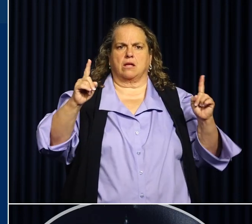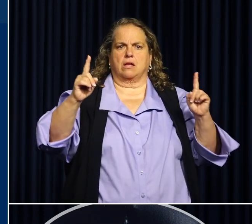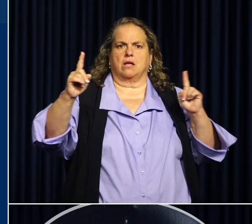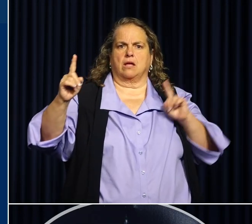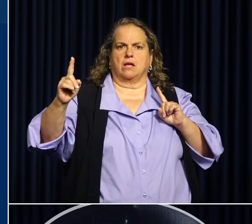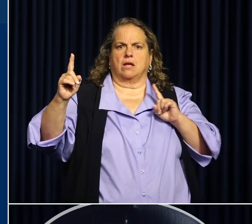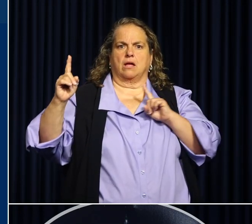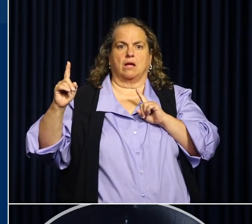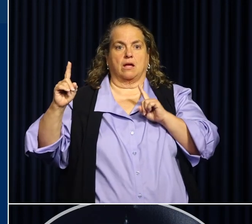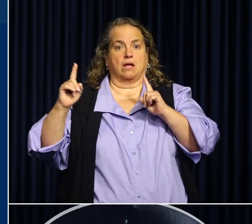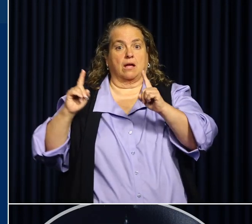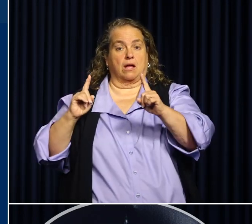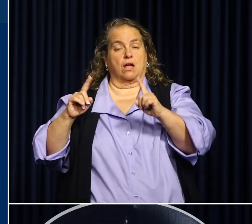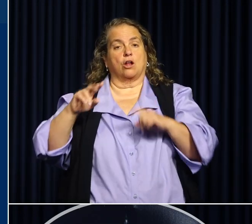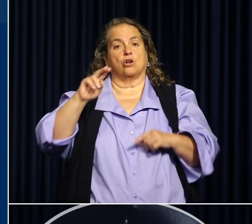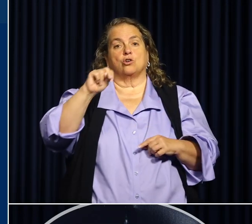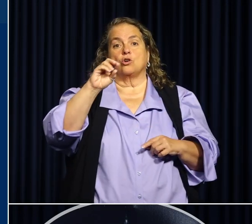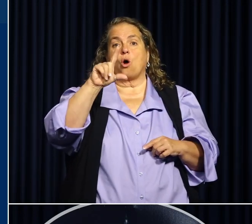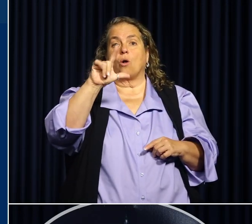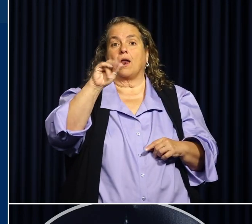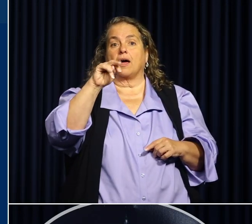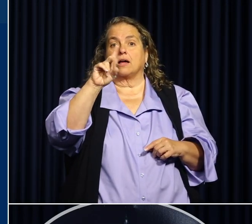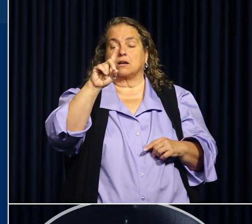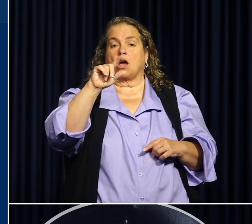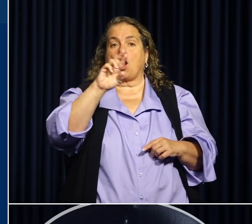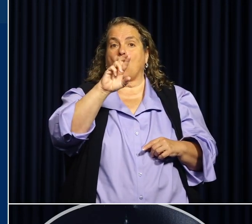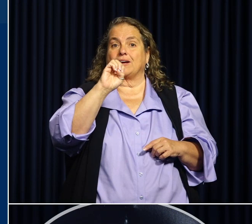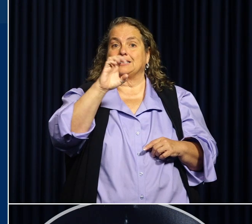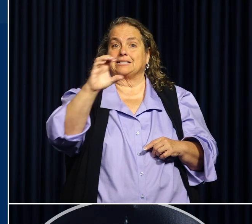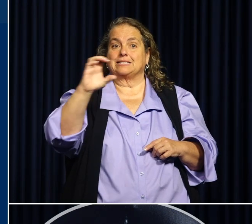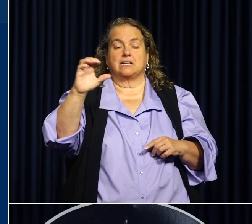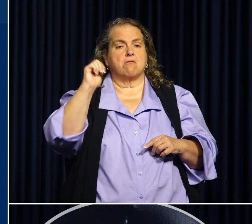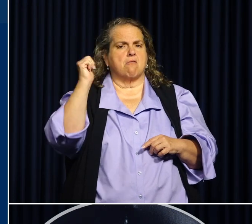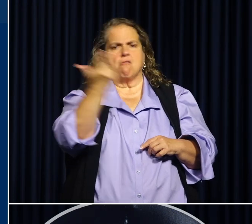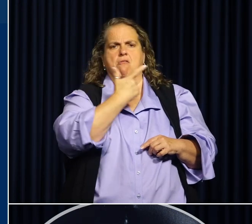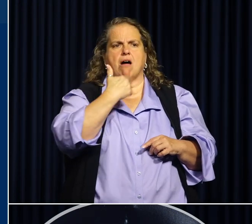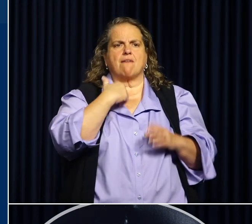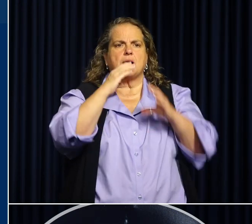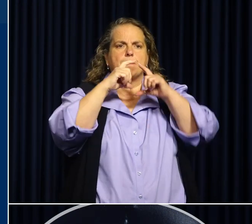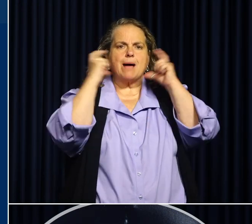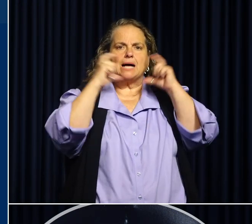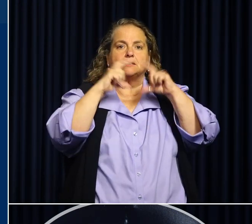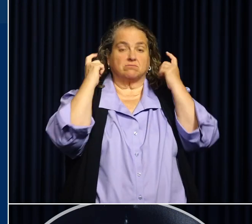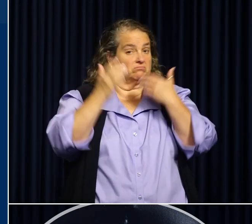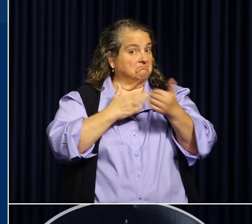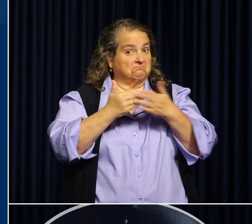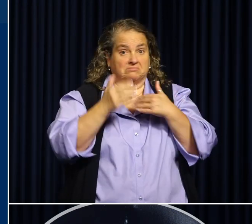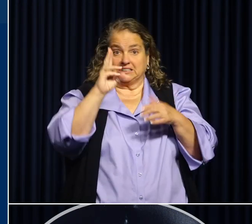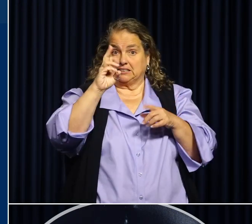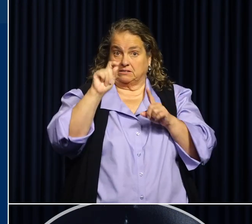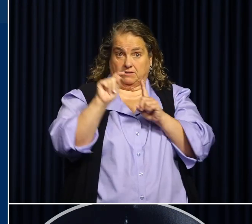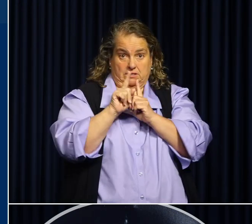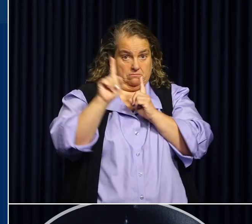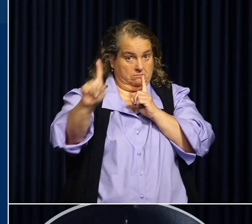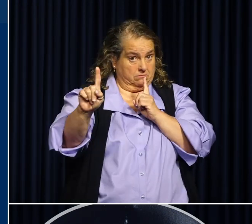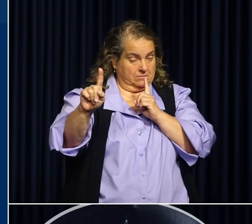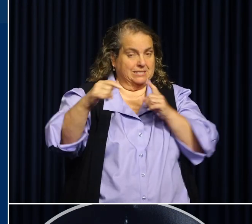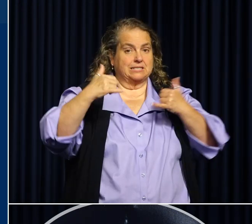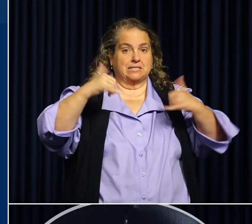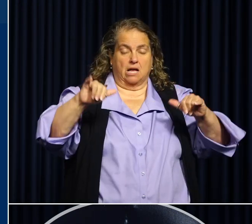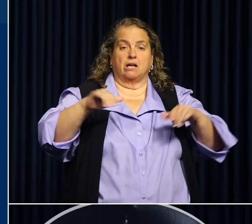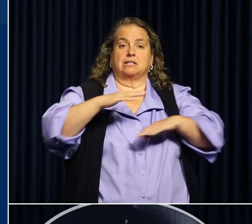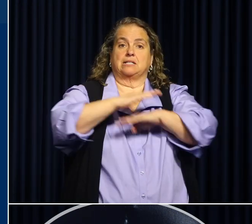RECC. Everybody in here has a mask, even though they're 6 feet apart, right? Even though they spread out the